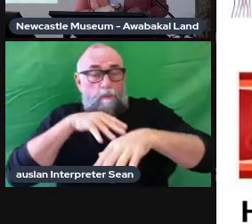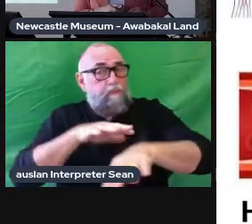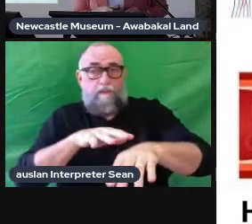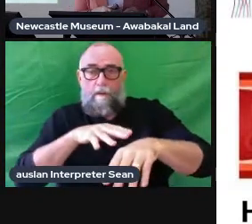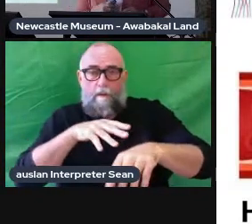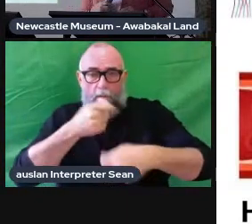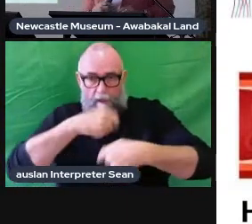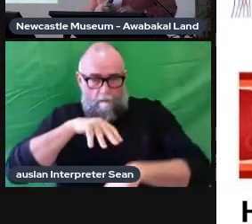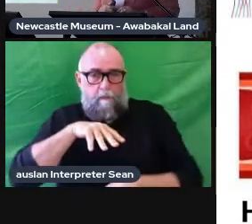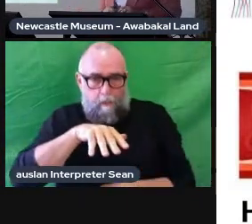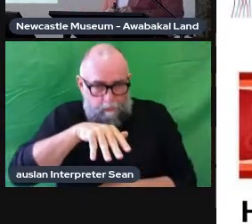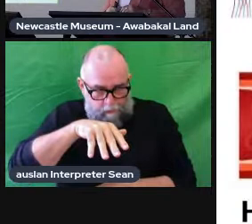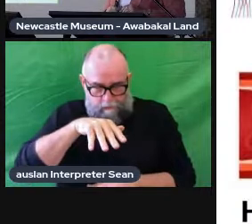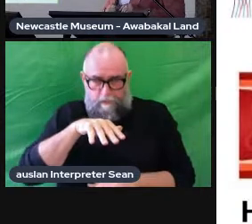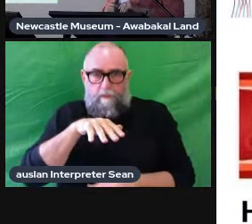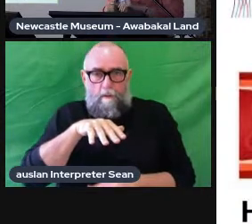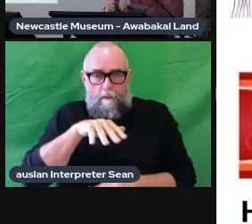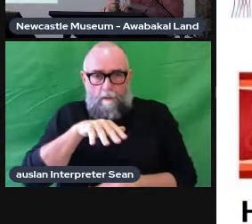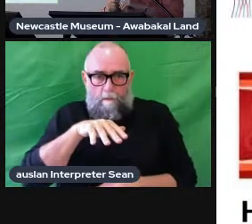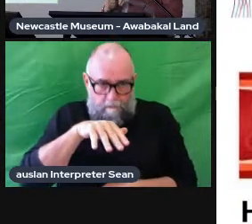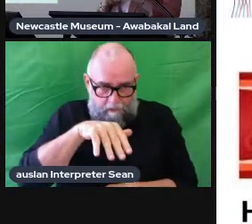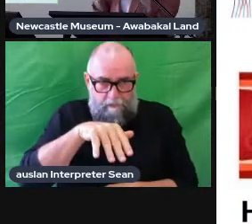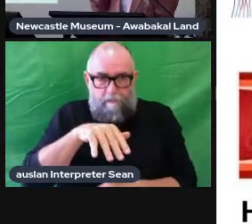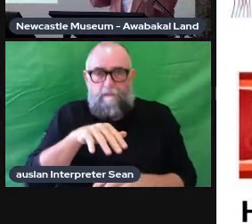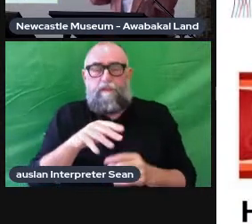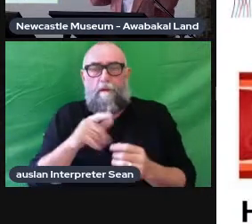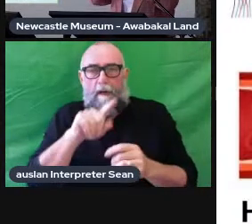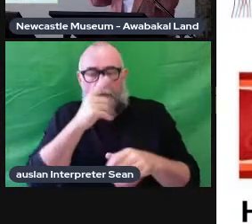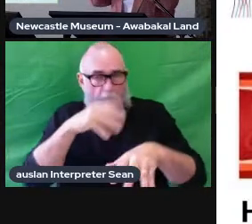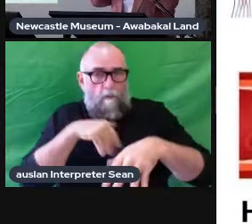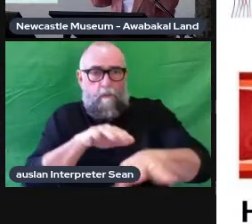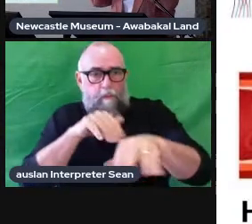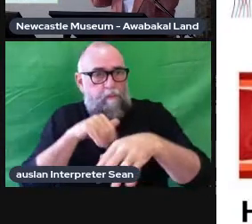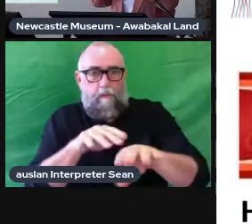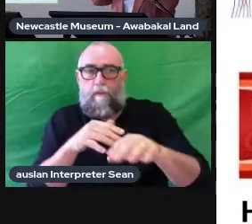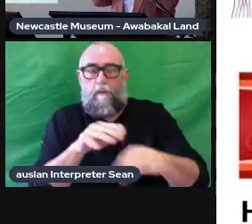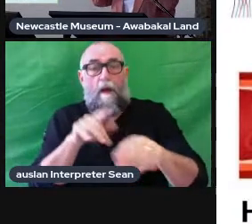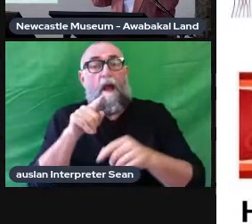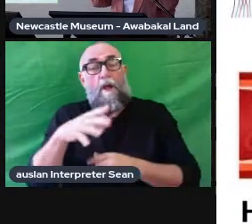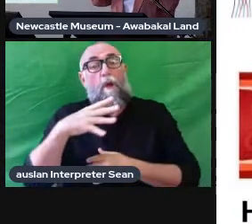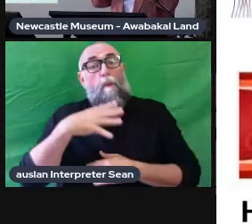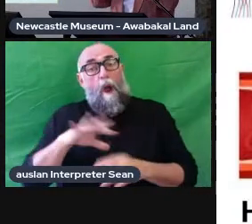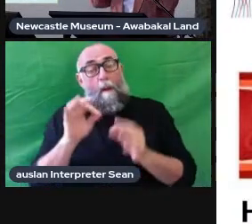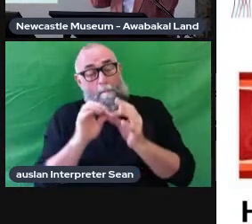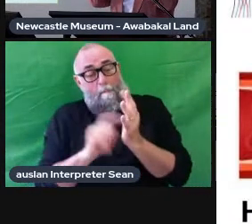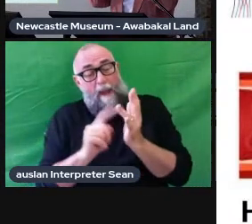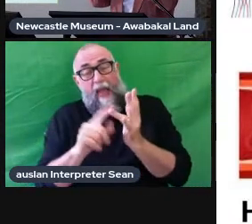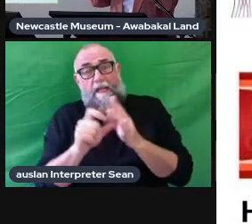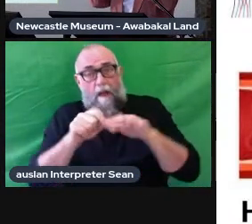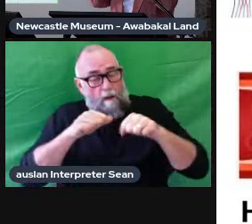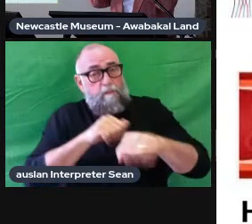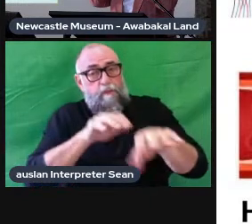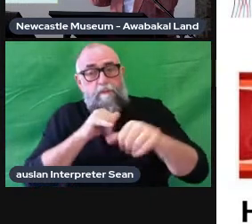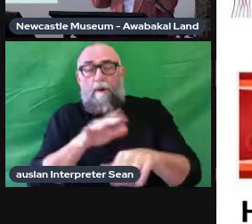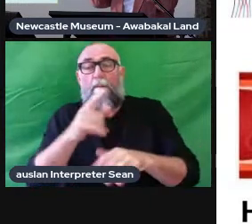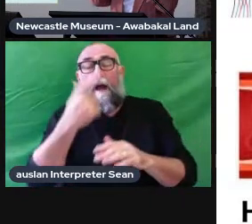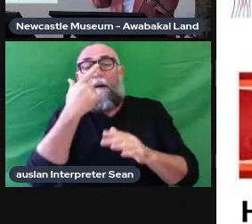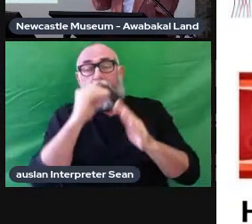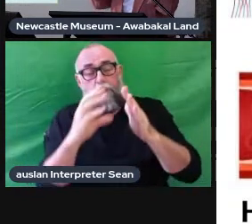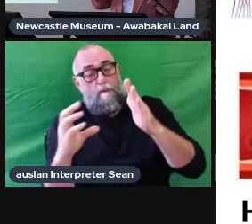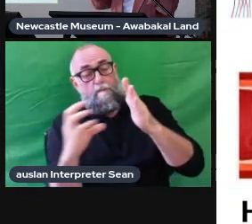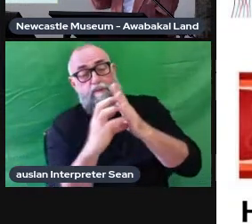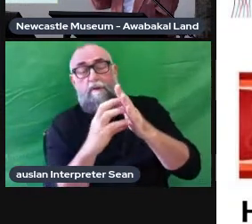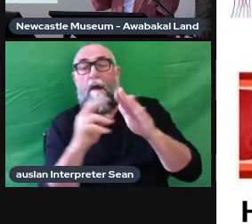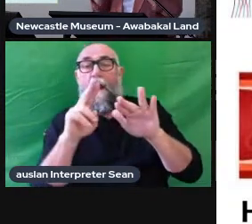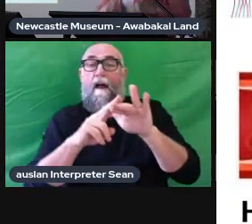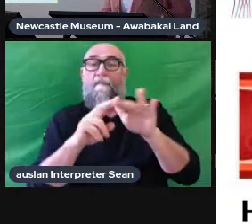oxygen to our brain cells. But the second thing is, when they stick to the blood vessels, it makes them stiffer and much more easy to break